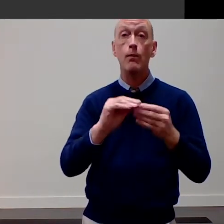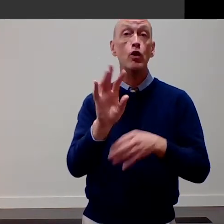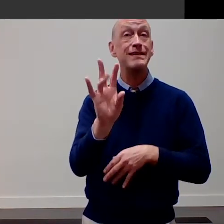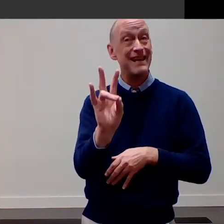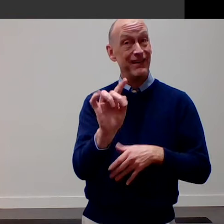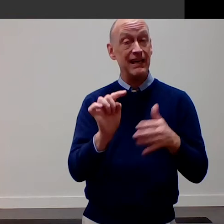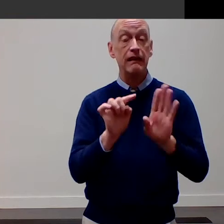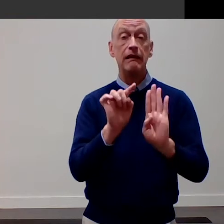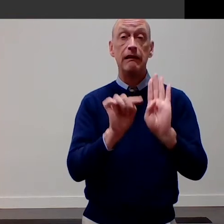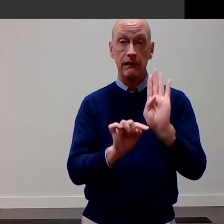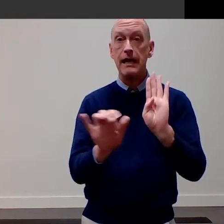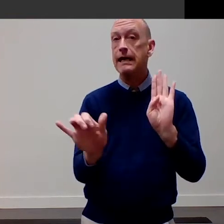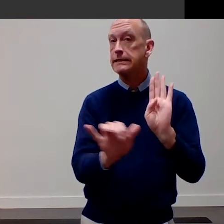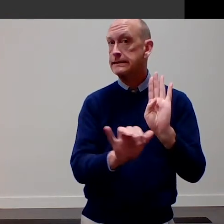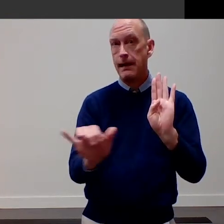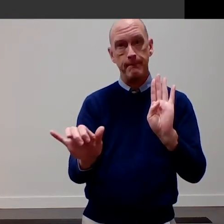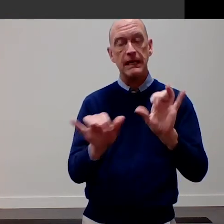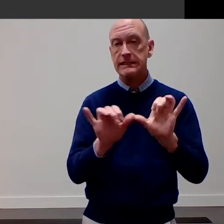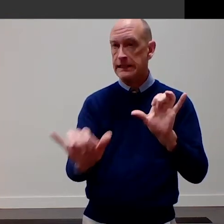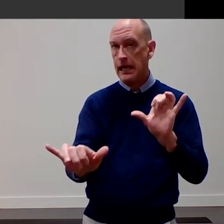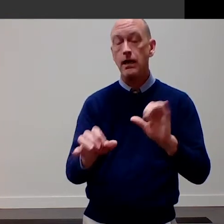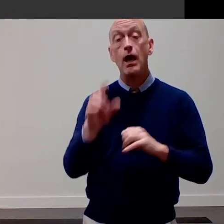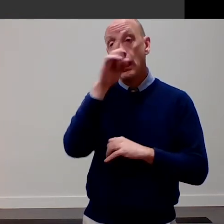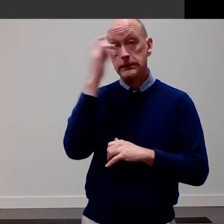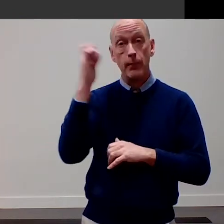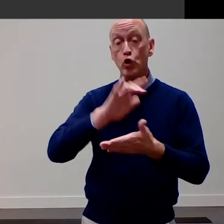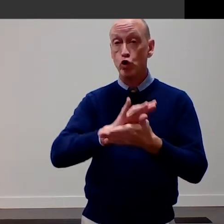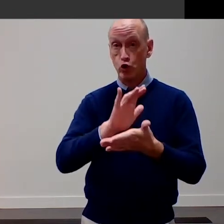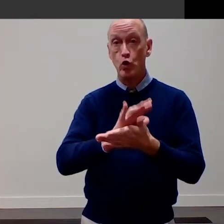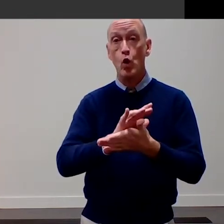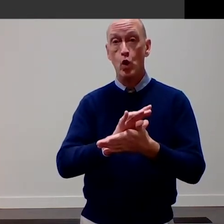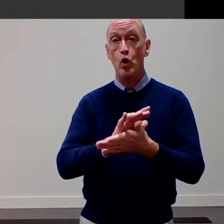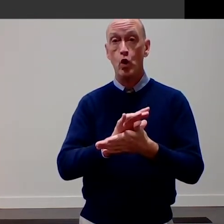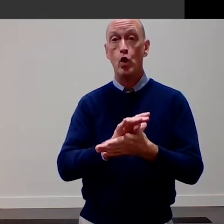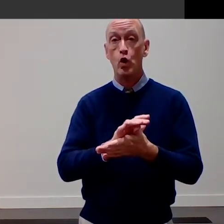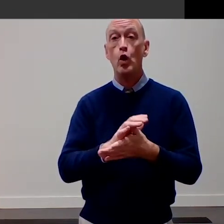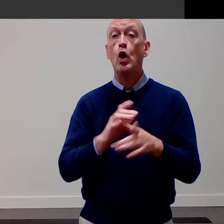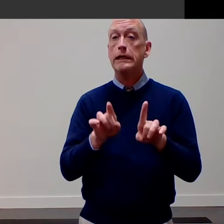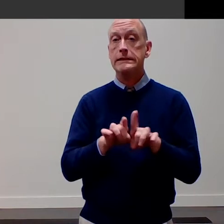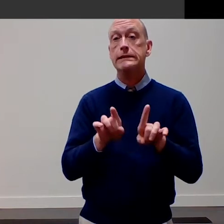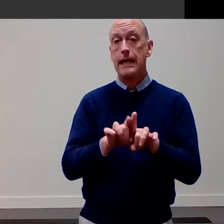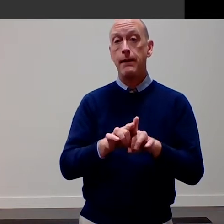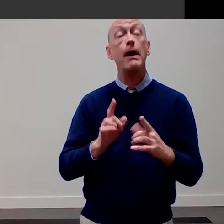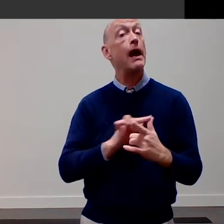5, 6, and 7 would stay the same. Summer school would be the same.